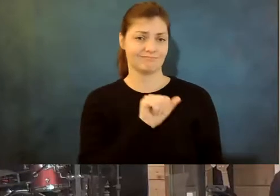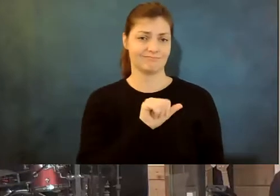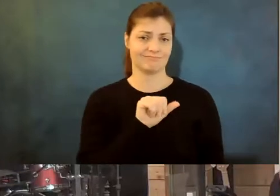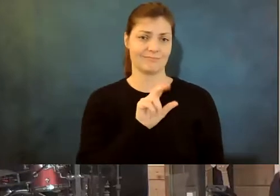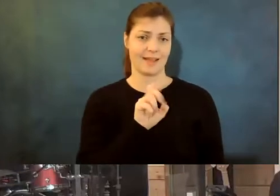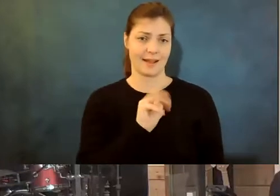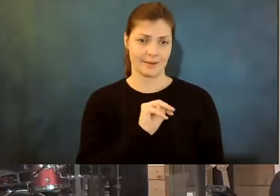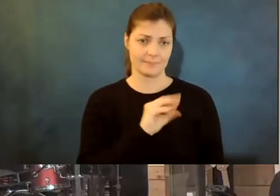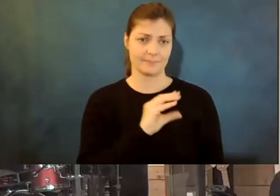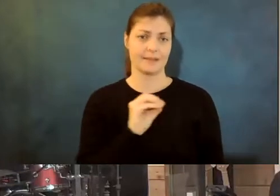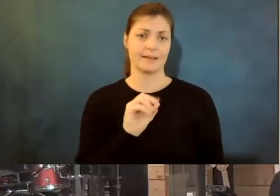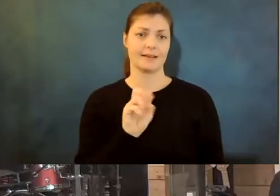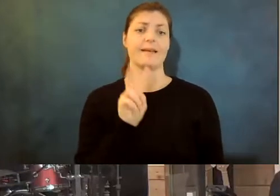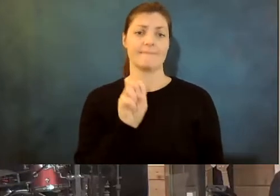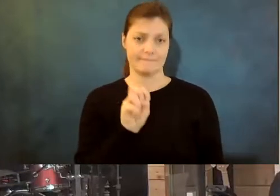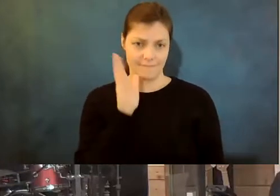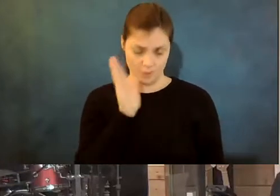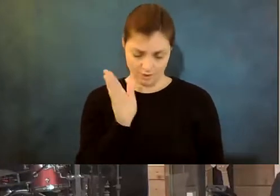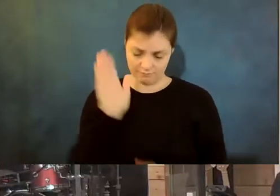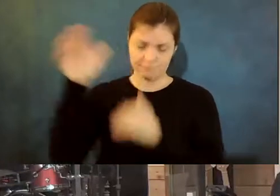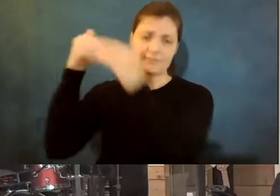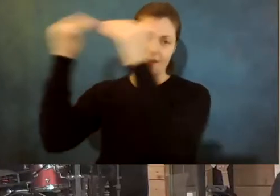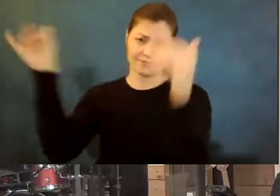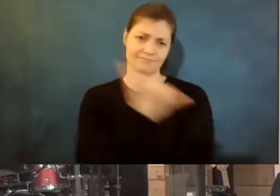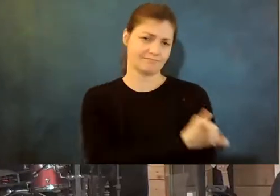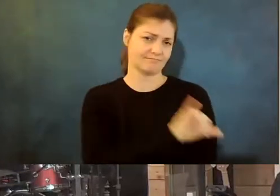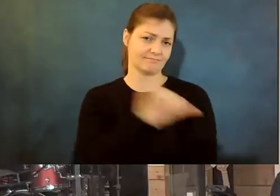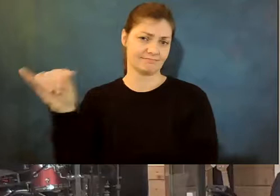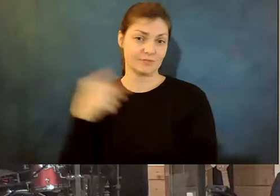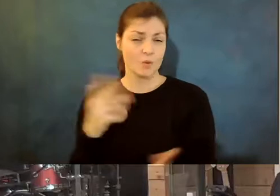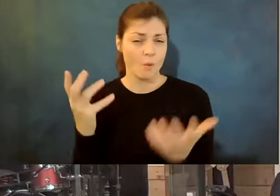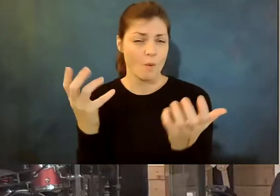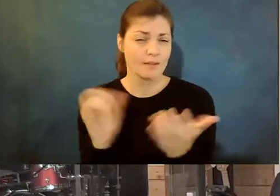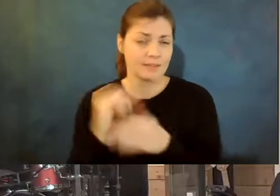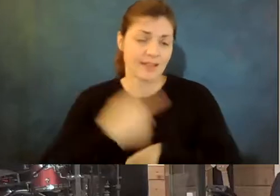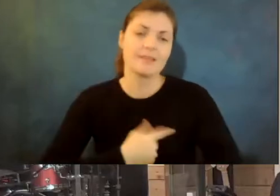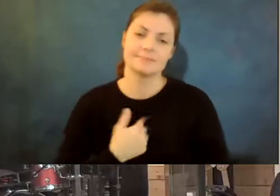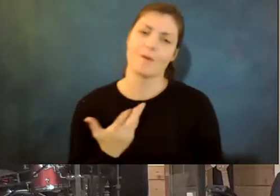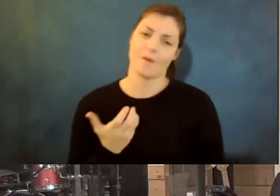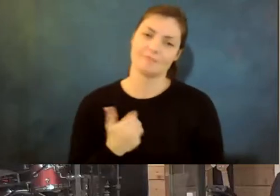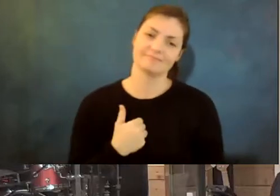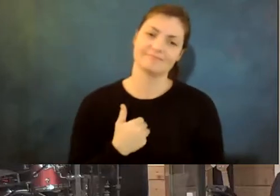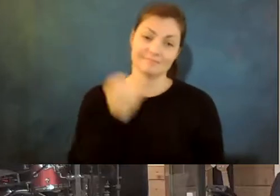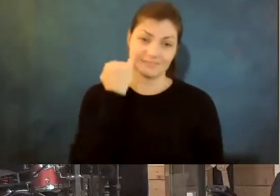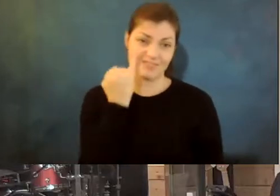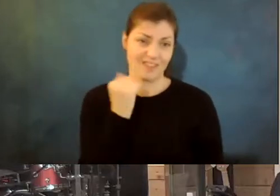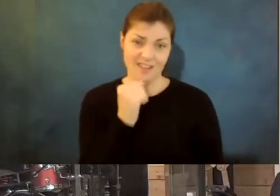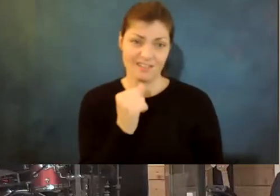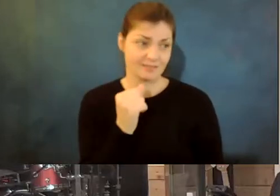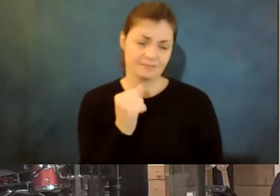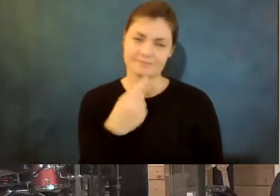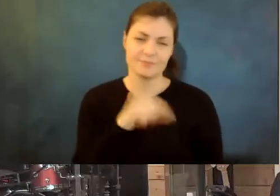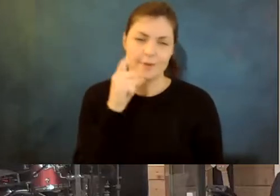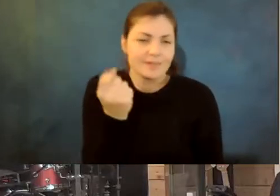to face. Do you long for that day? I do. If you don't, you don't know how good it's going to